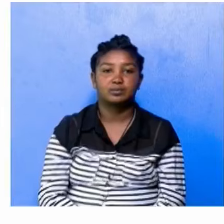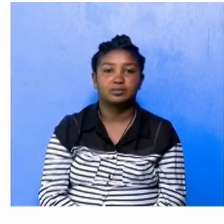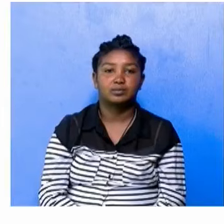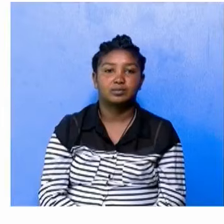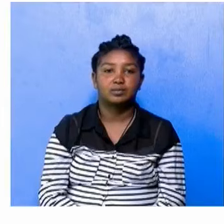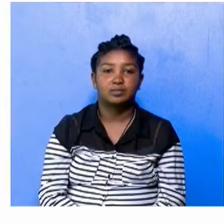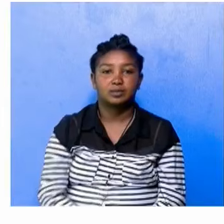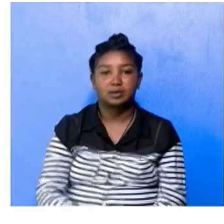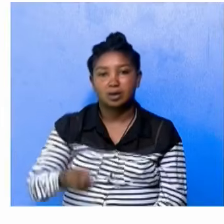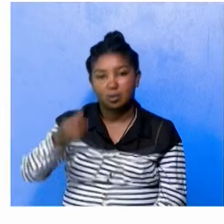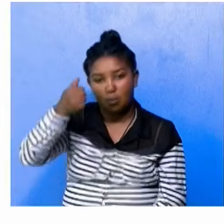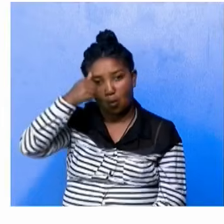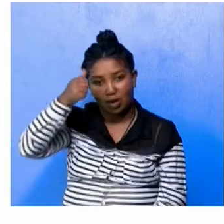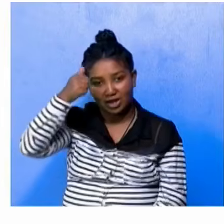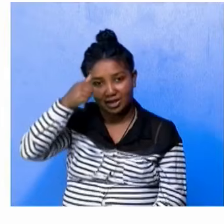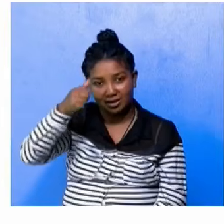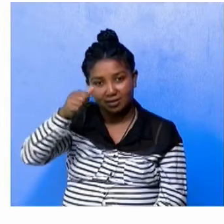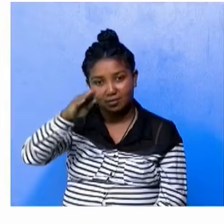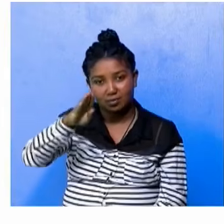boy.